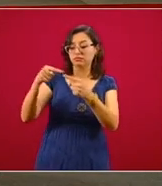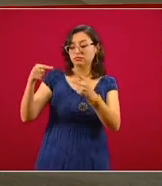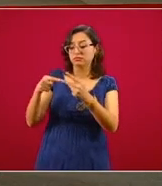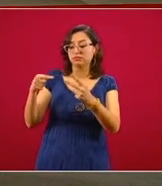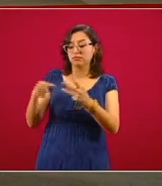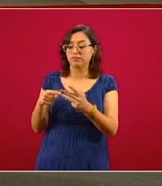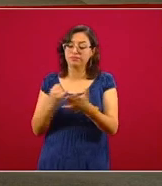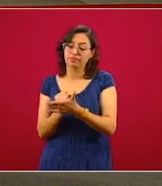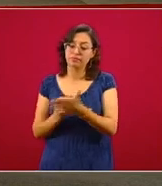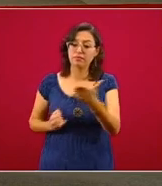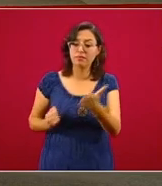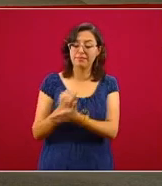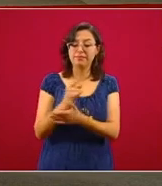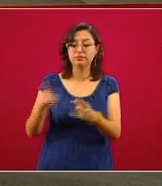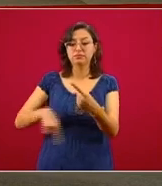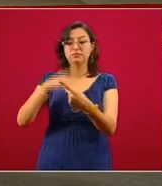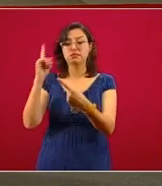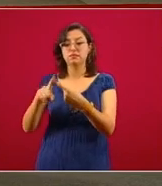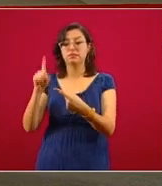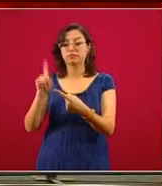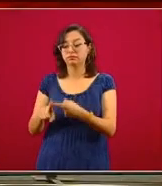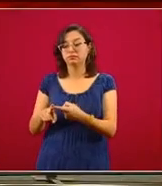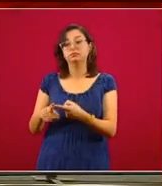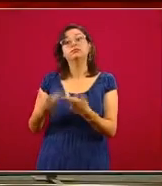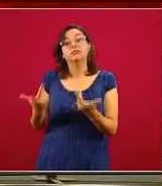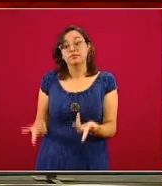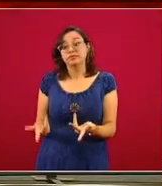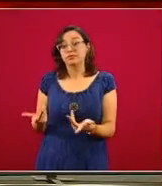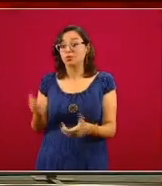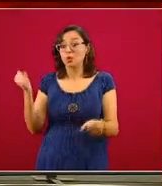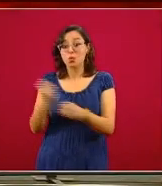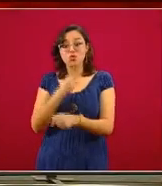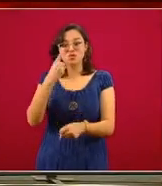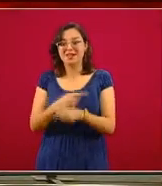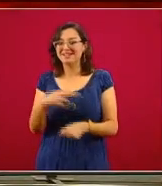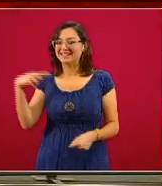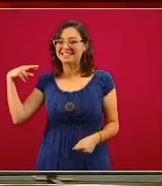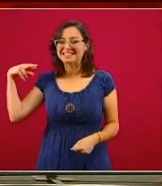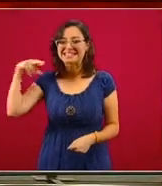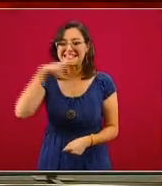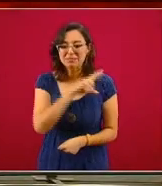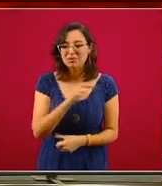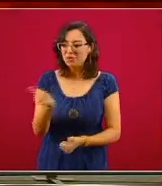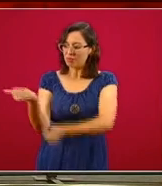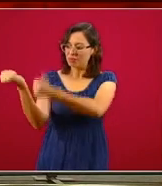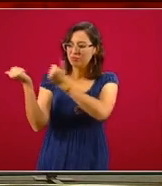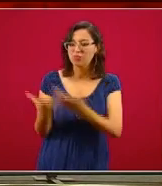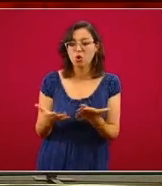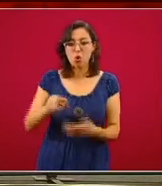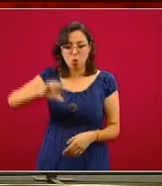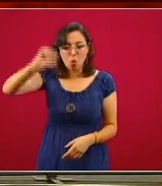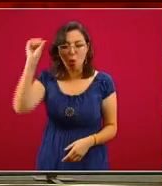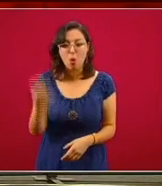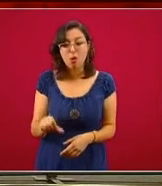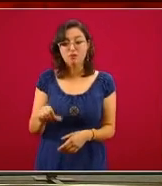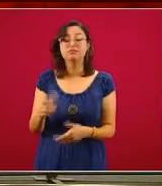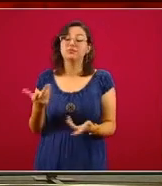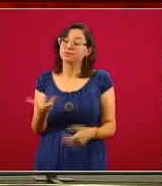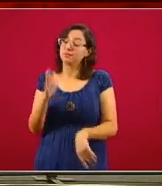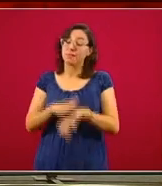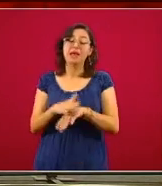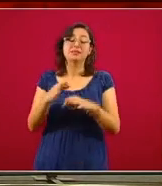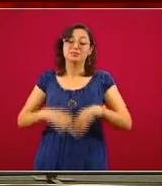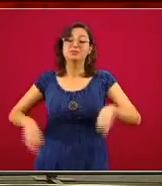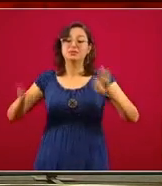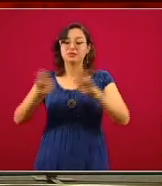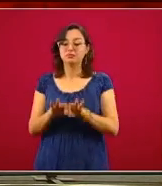criteria to decide. The first was the opportunity to immediately deliver those ventilators. That's the most important thing right